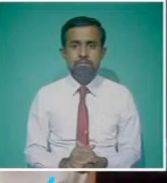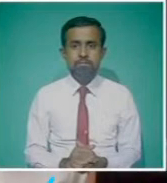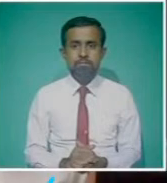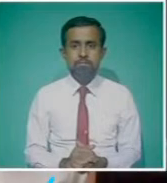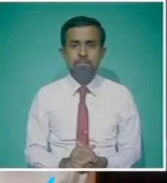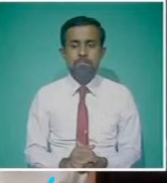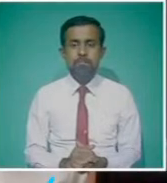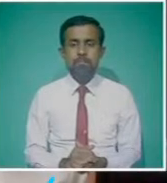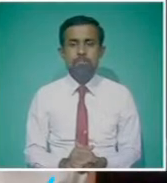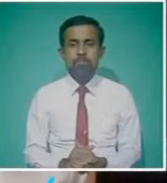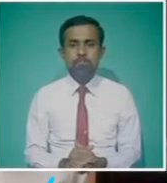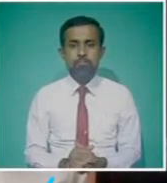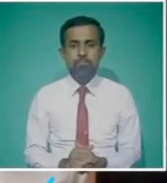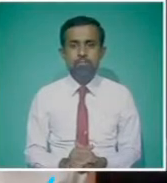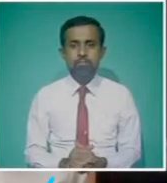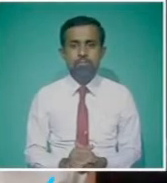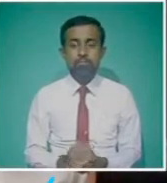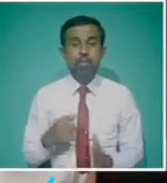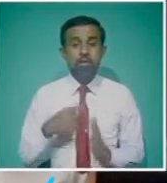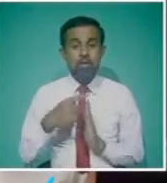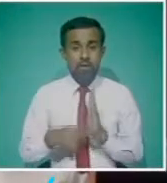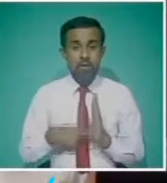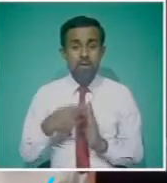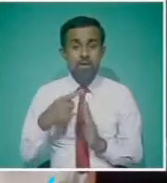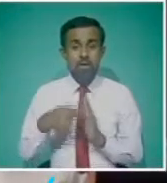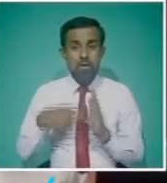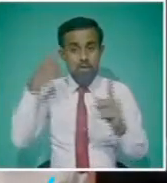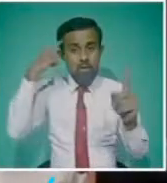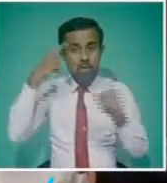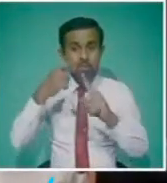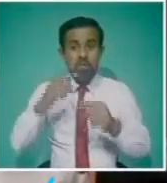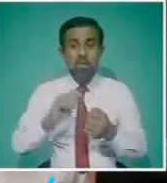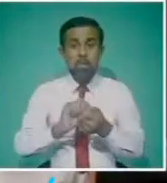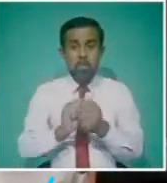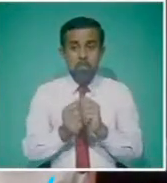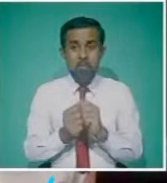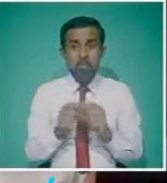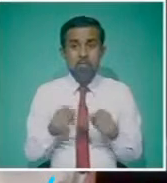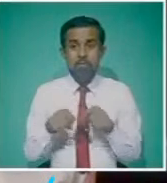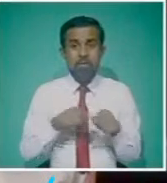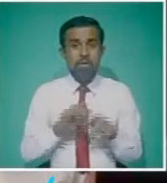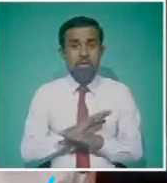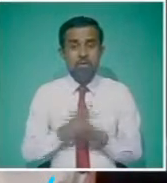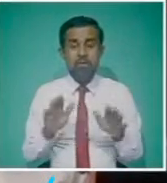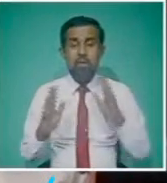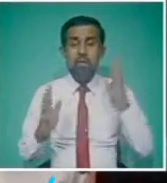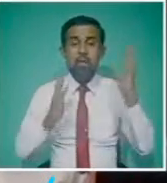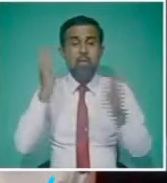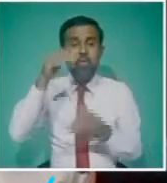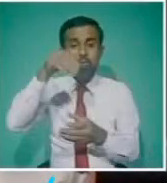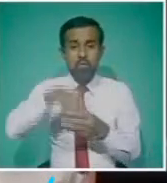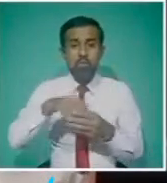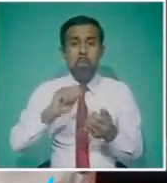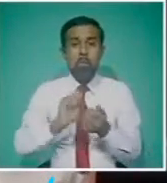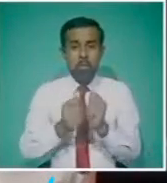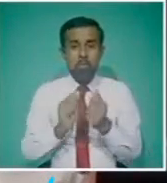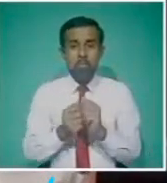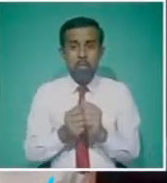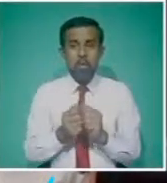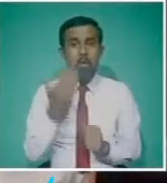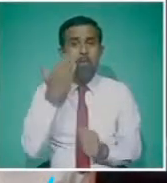transformation of Sri Lanka, but also the transformation in the rest of the world. The transfer of